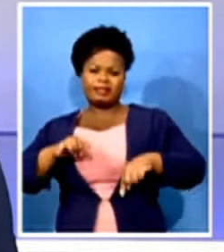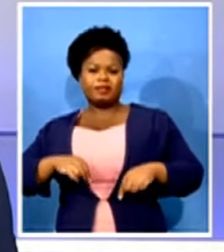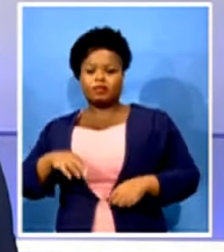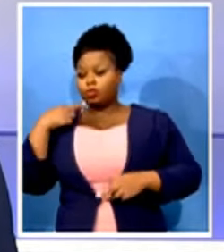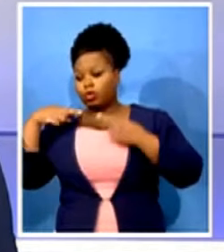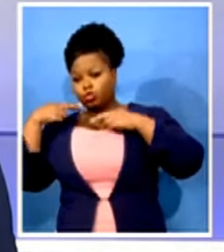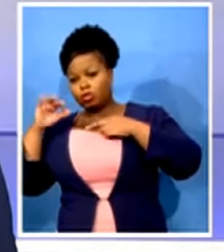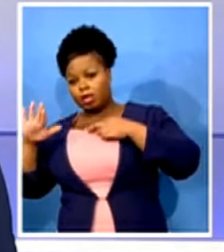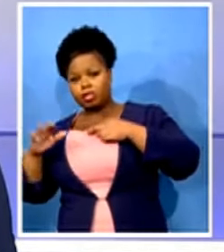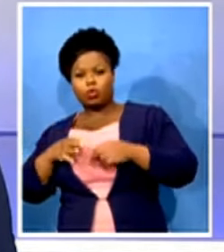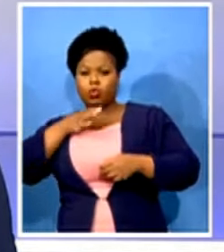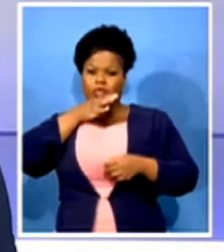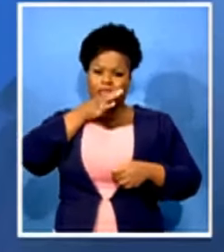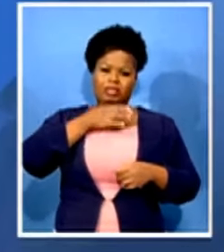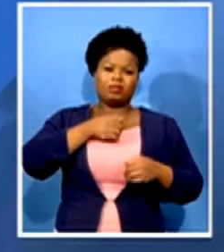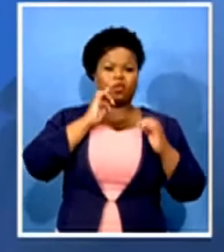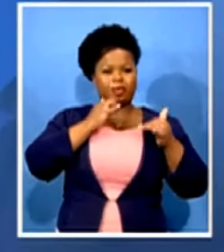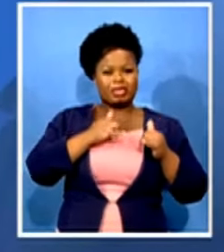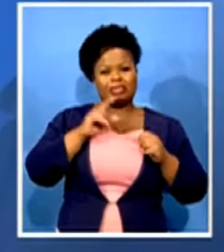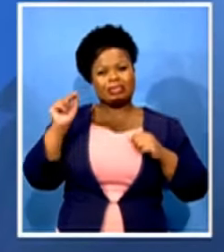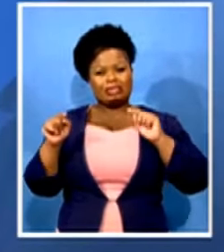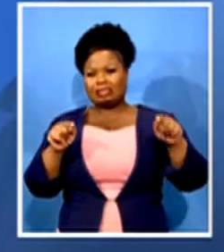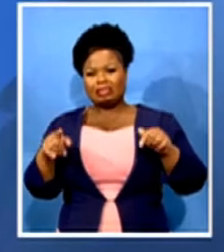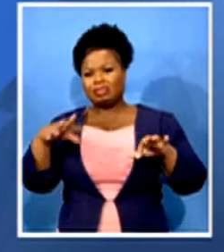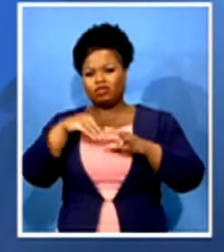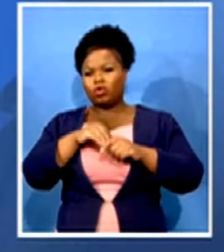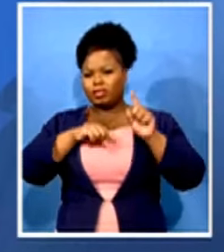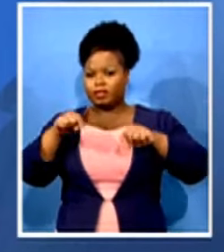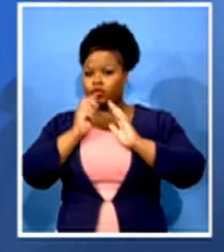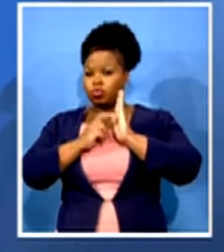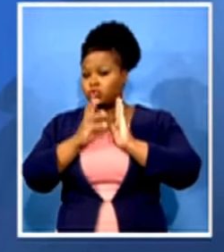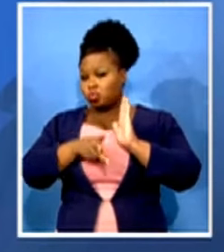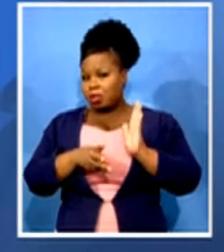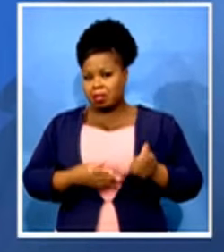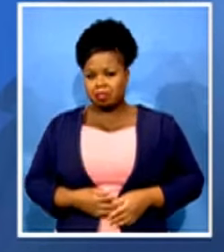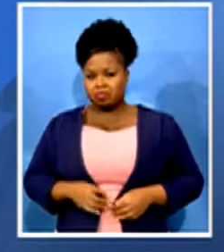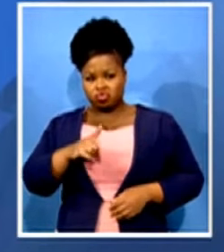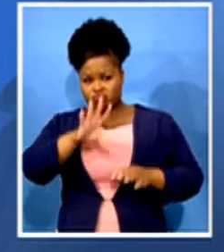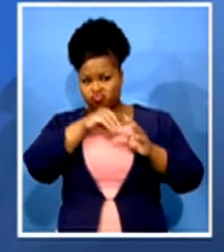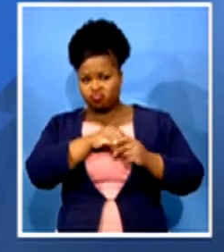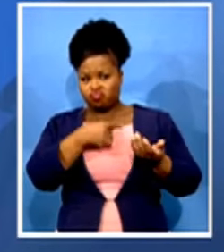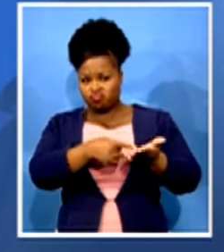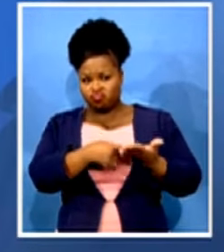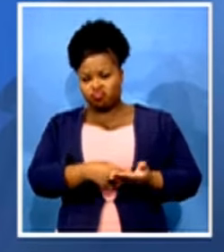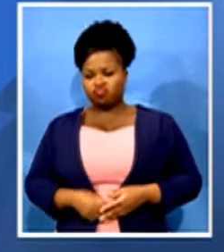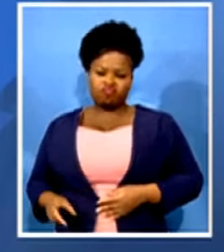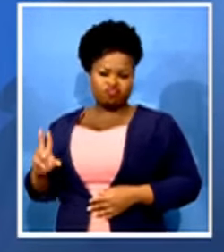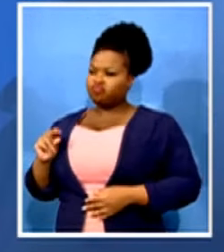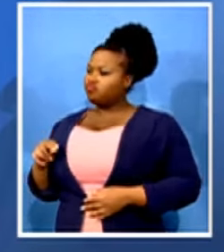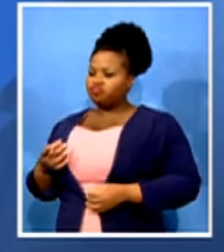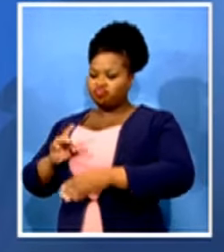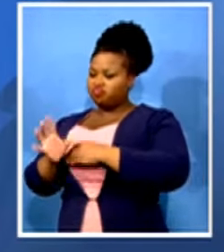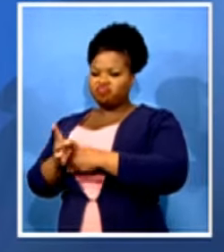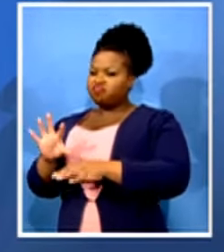you part of this conversation? No, we haven't been party to that conversation or that consultation. And these are imperative that we open these levels